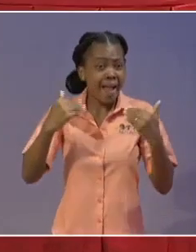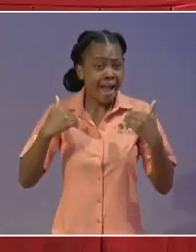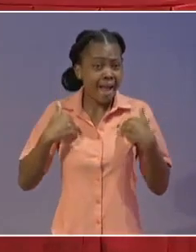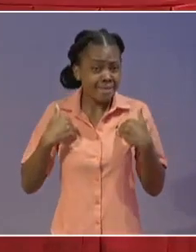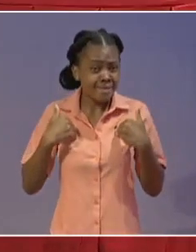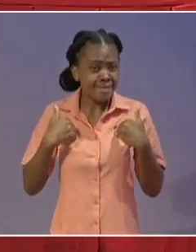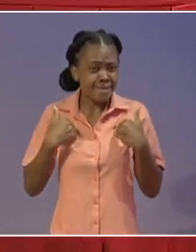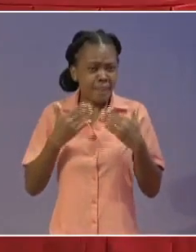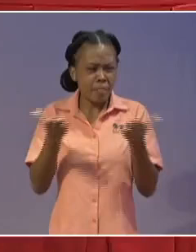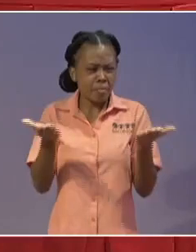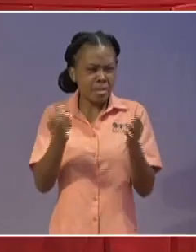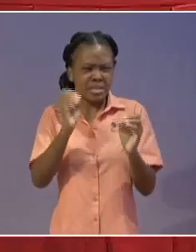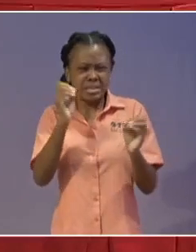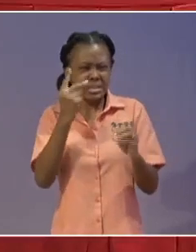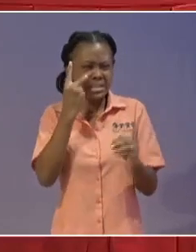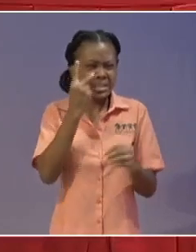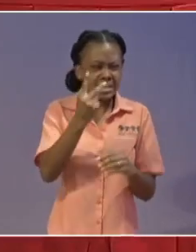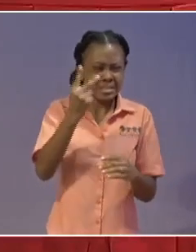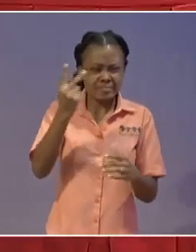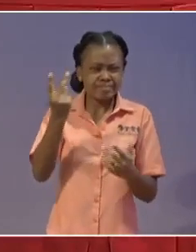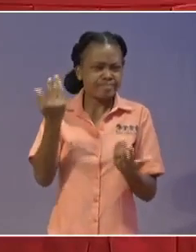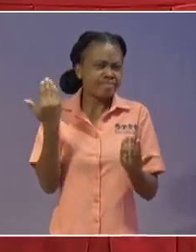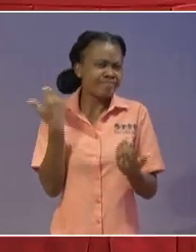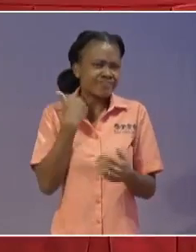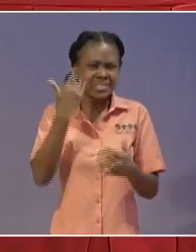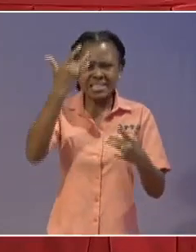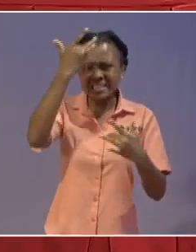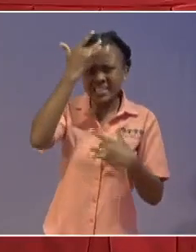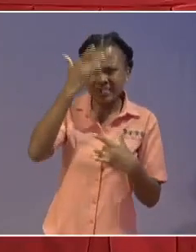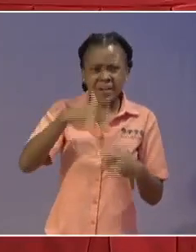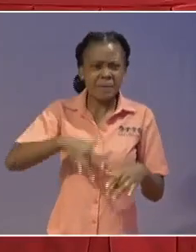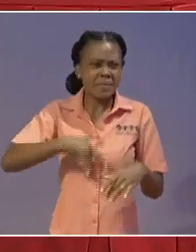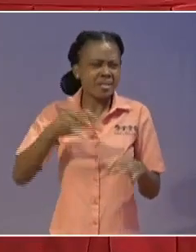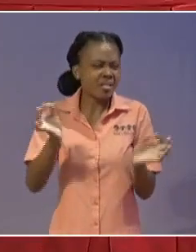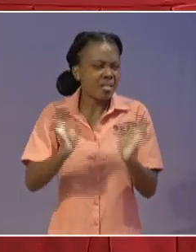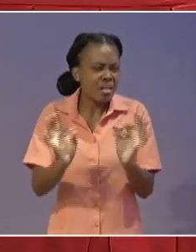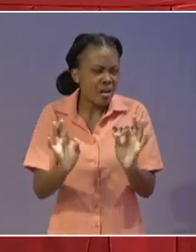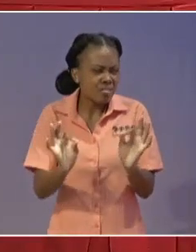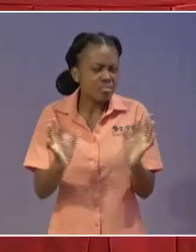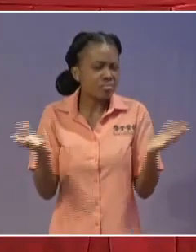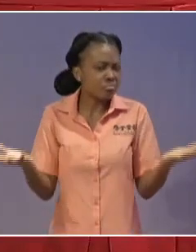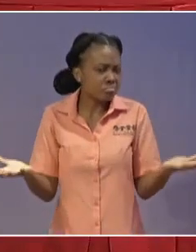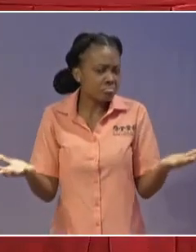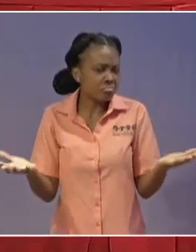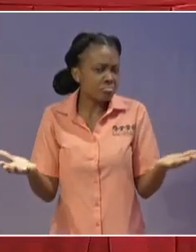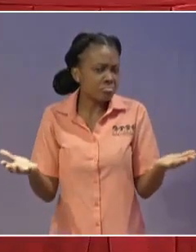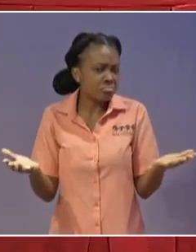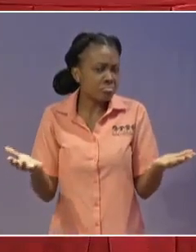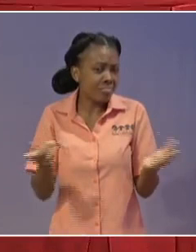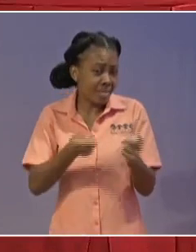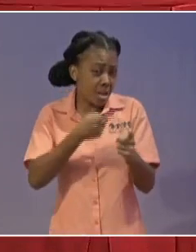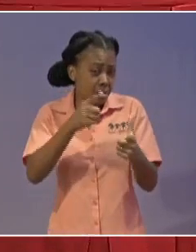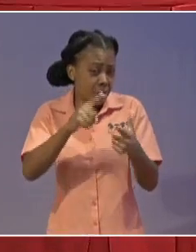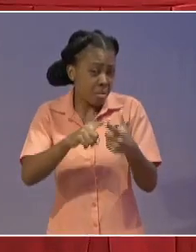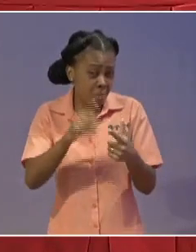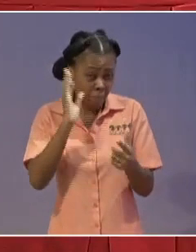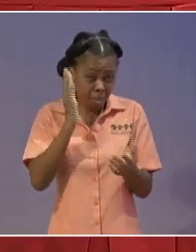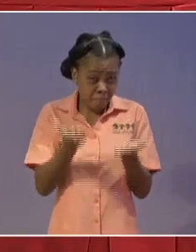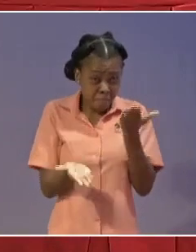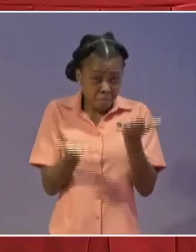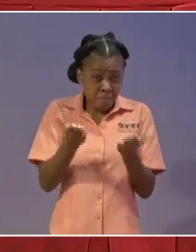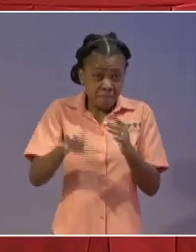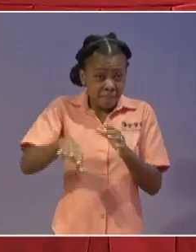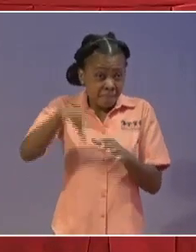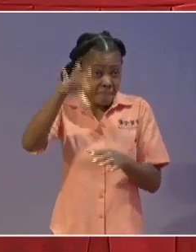symptoms at all, that the determination of community spread would be more difficult until there are high numbers in terms of spread? Thank you.